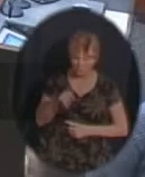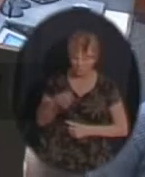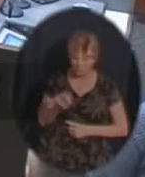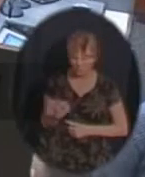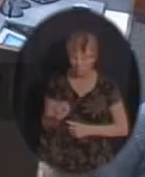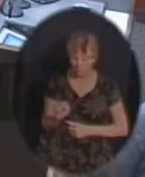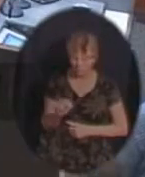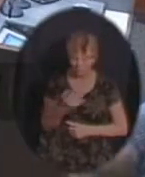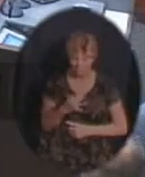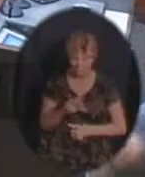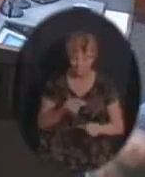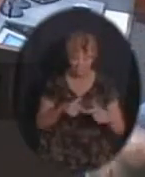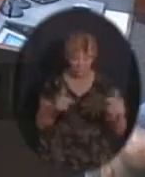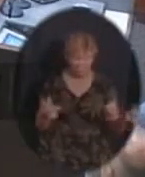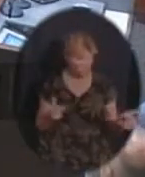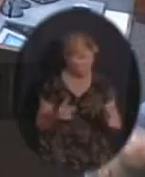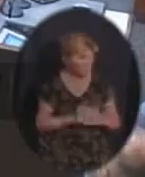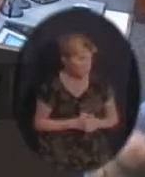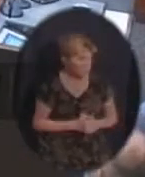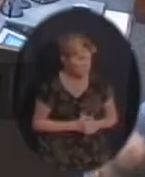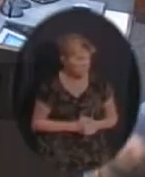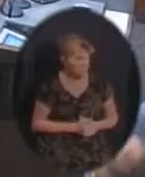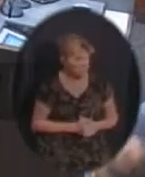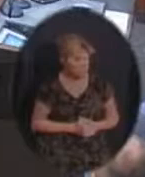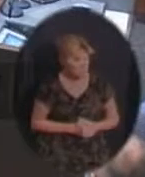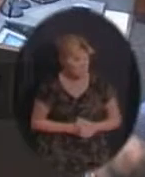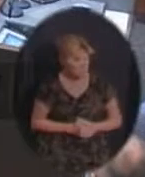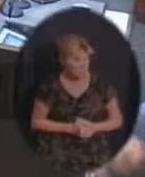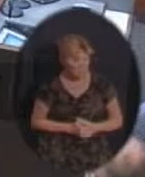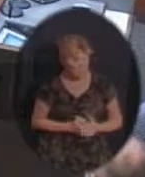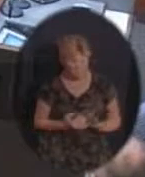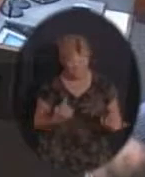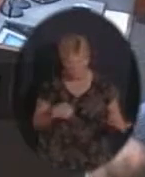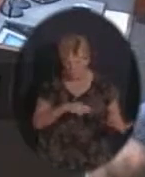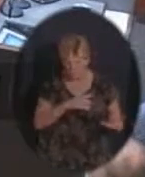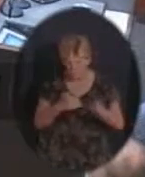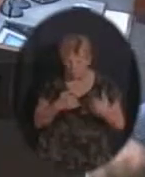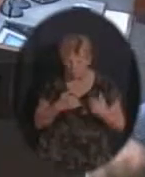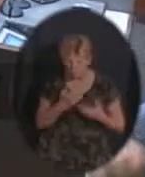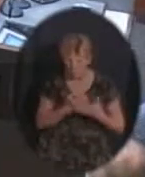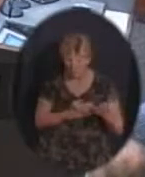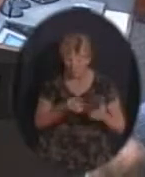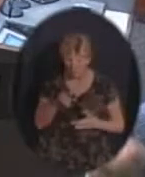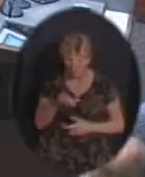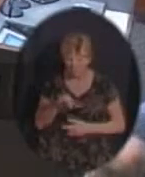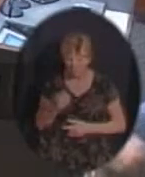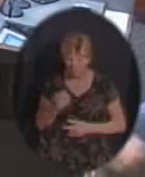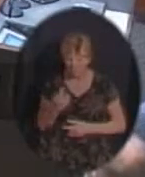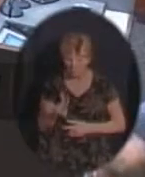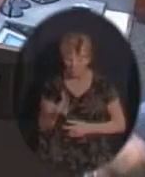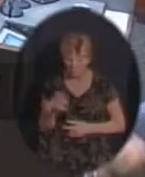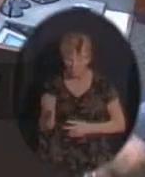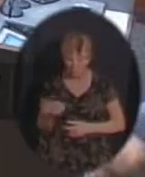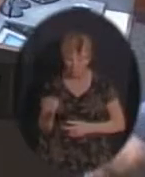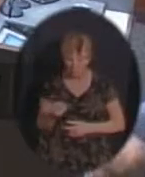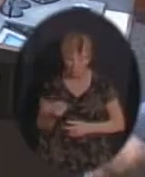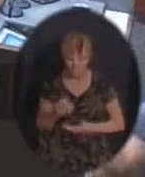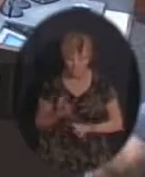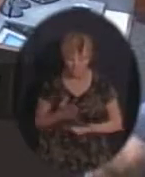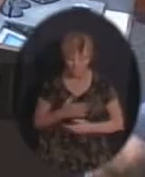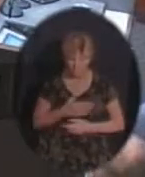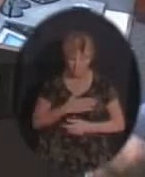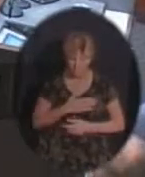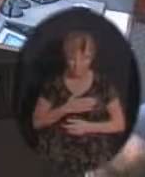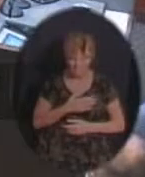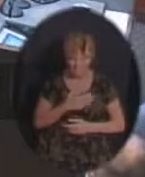you're innovative, it brings with it risk, and this has risk. What's our exit plan? Have we given thought to that? And my concern being that if for some reason we were to